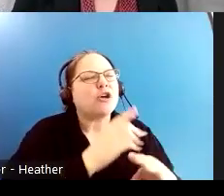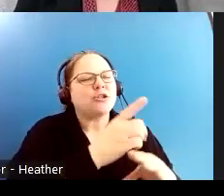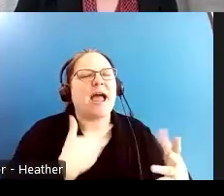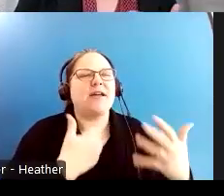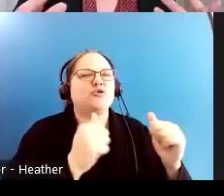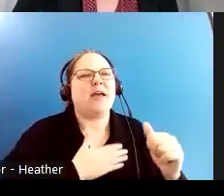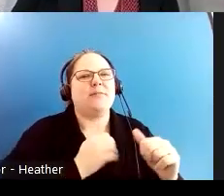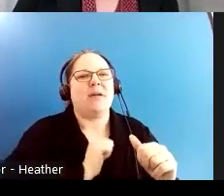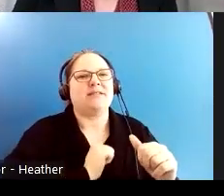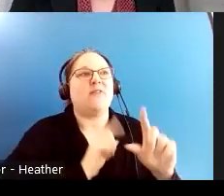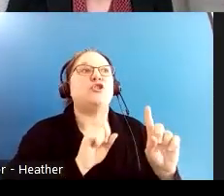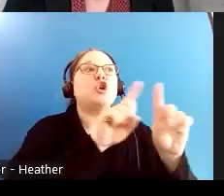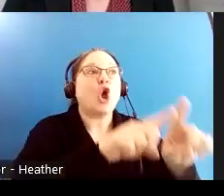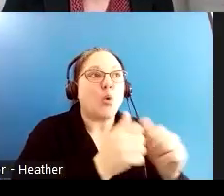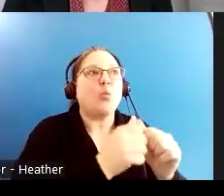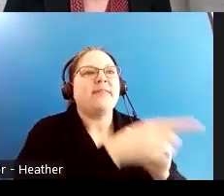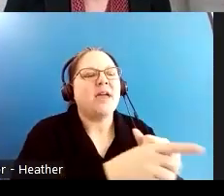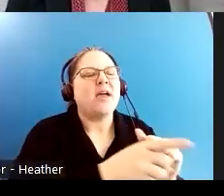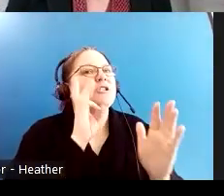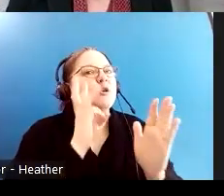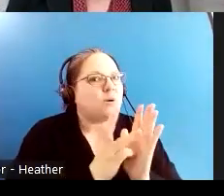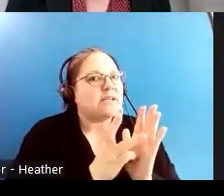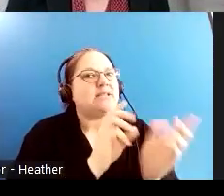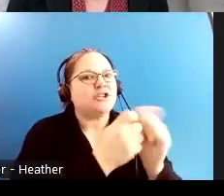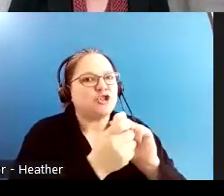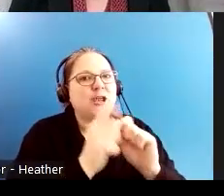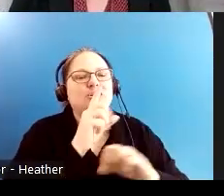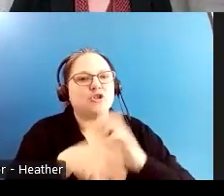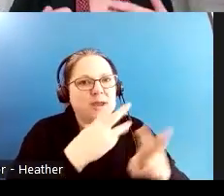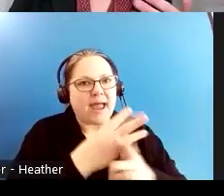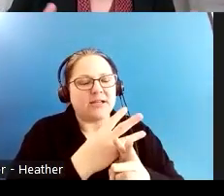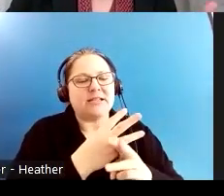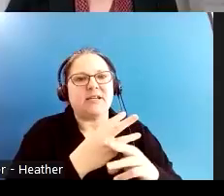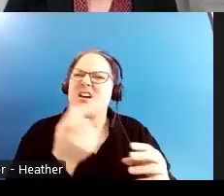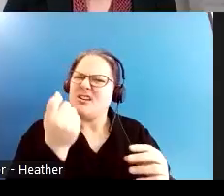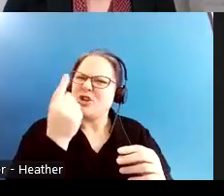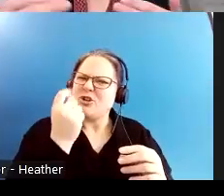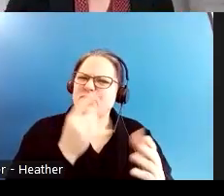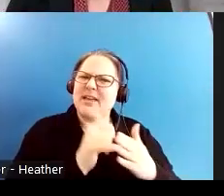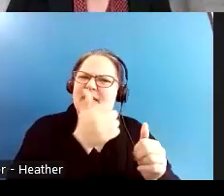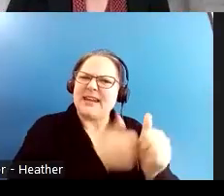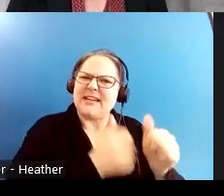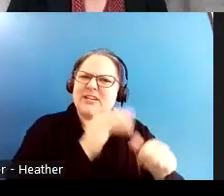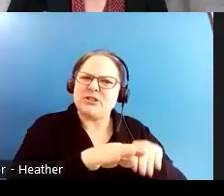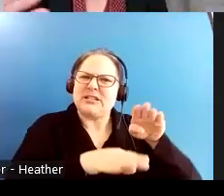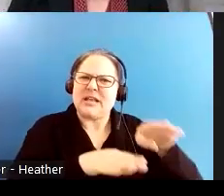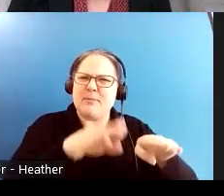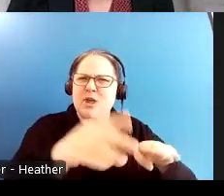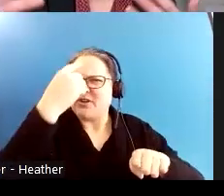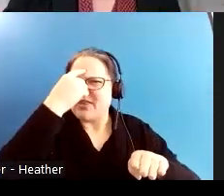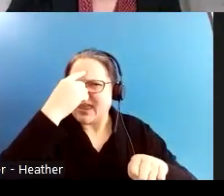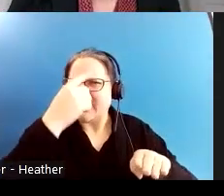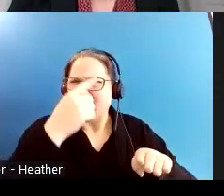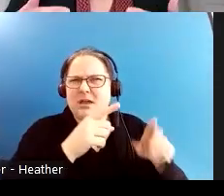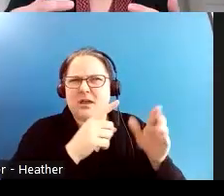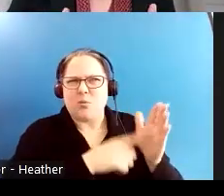him and witnessing what his reality was and understanding that every step of the way, you need to think through what someone on the street is going to be